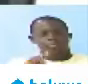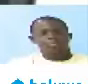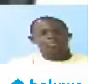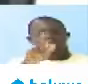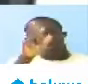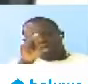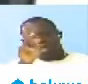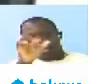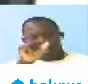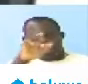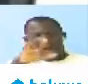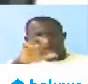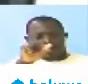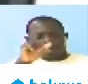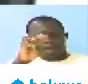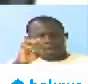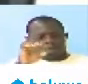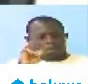Ramujiba.